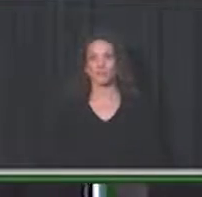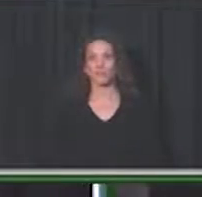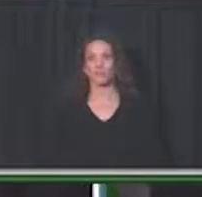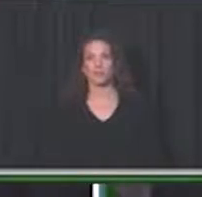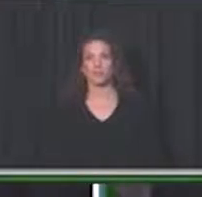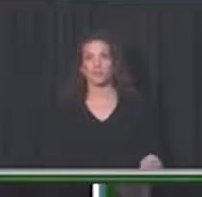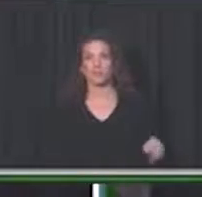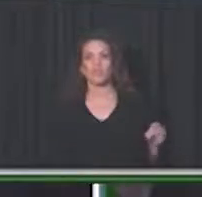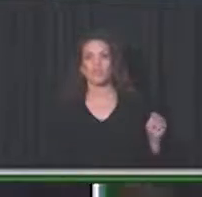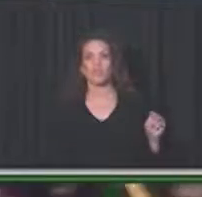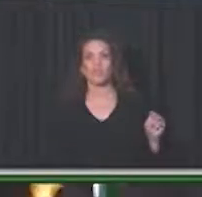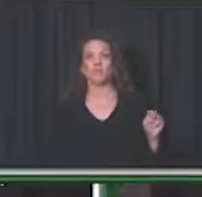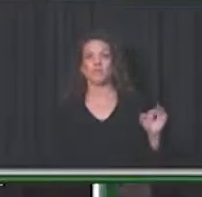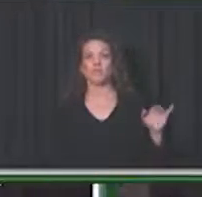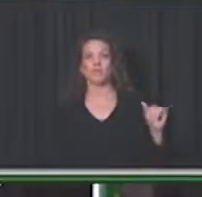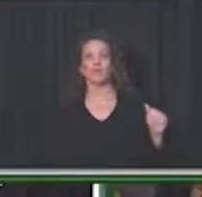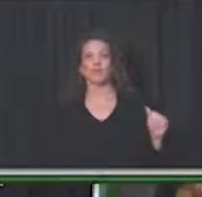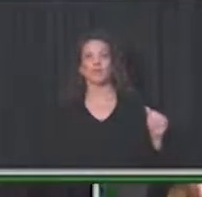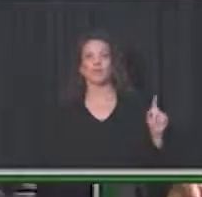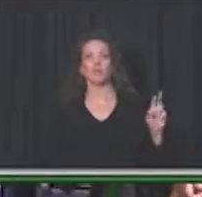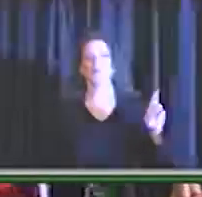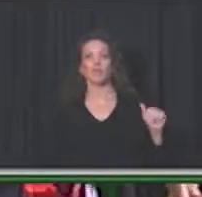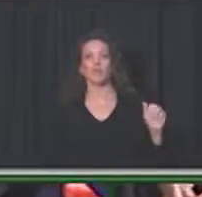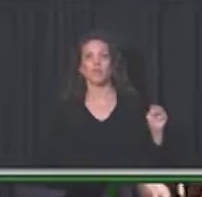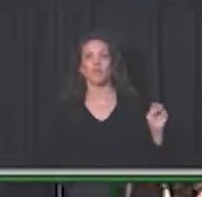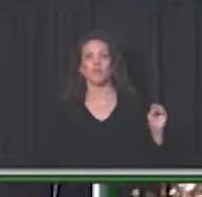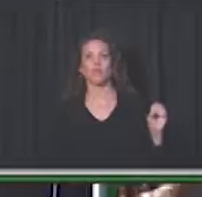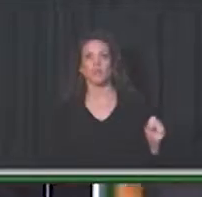Maria D. Perez Ramos.